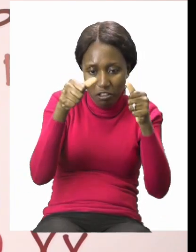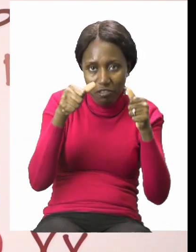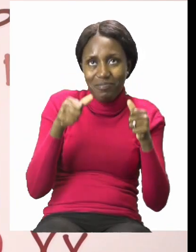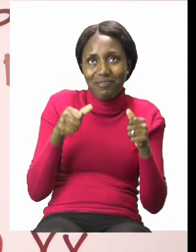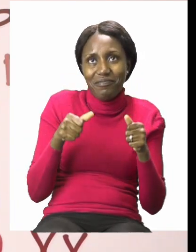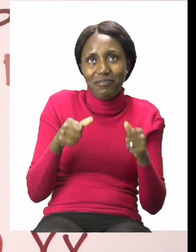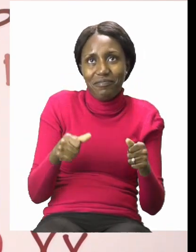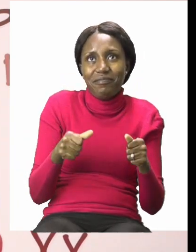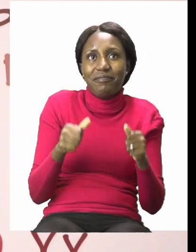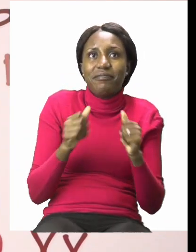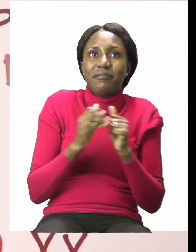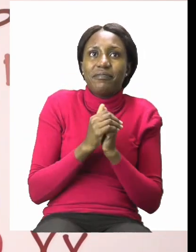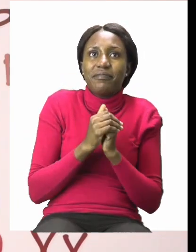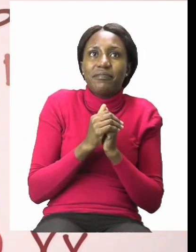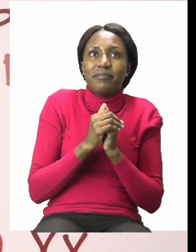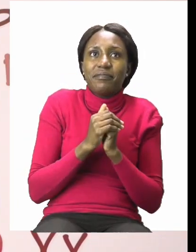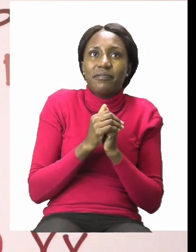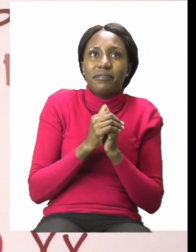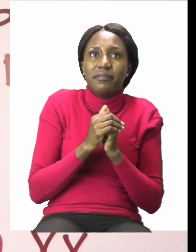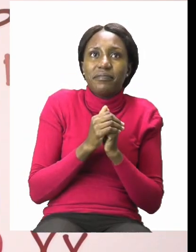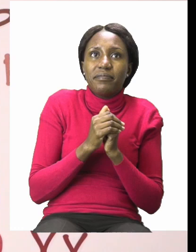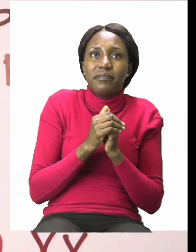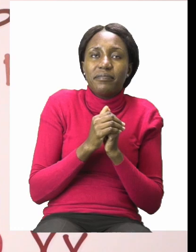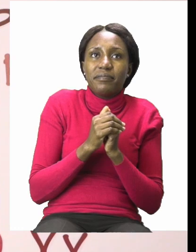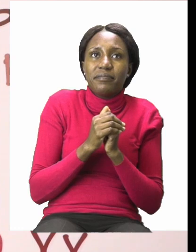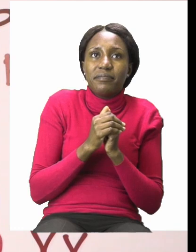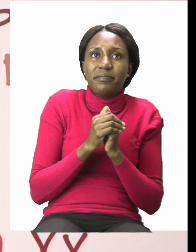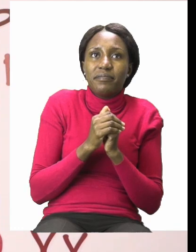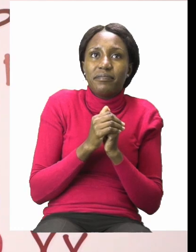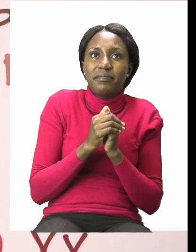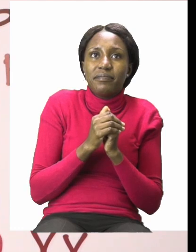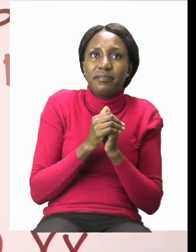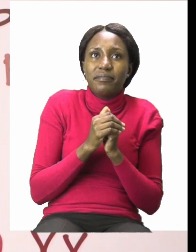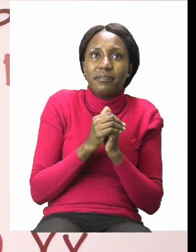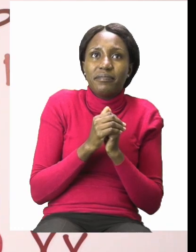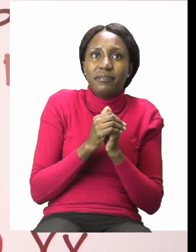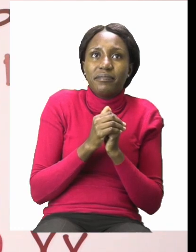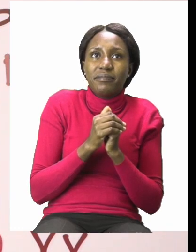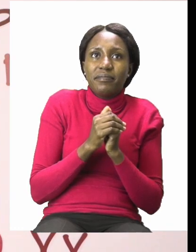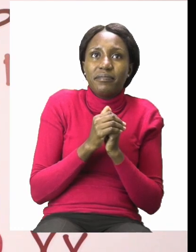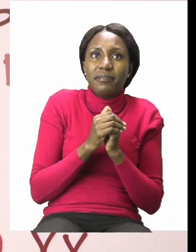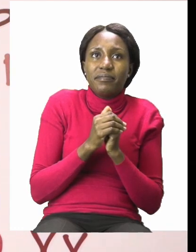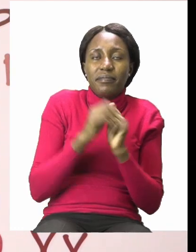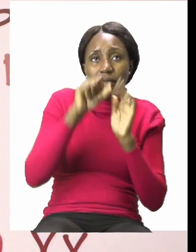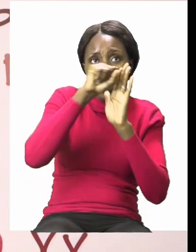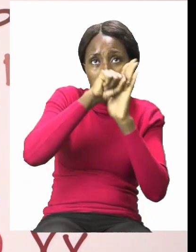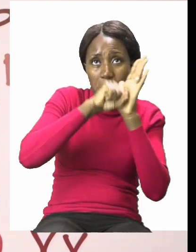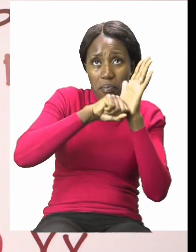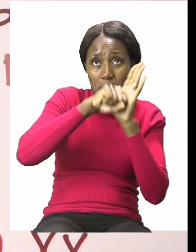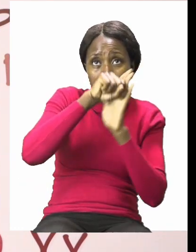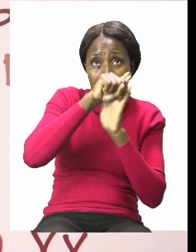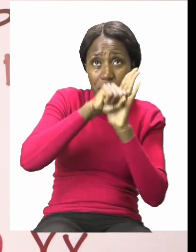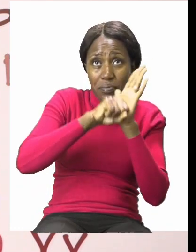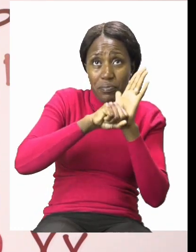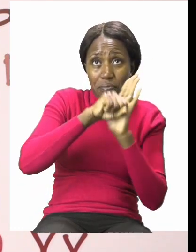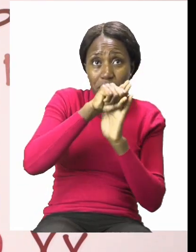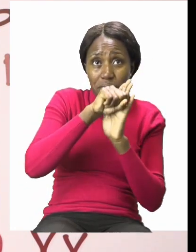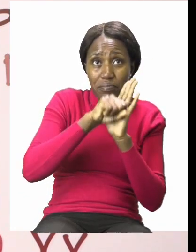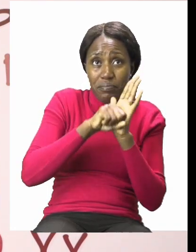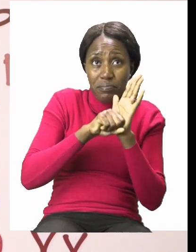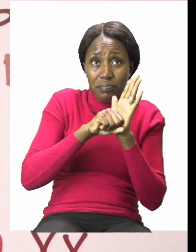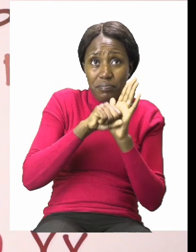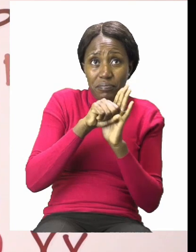make sure that the glue that you use is something that you can use alone. This is a glue stick and it is very,